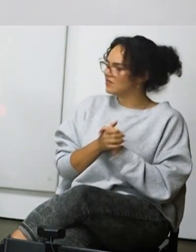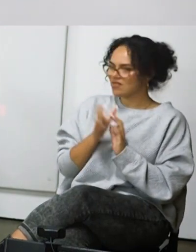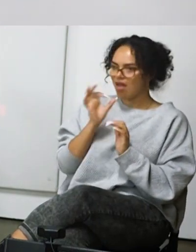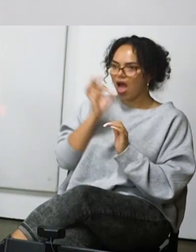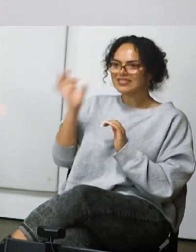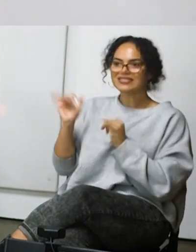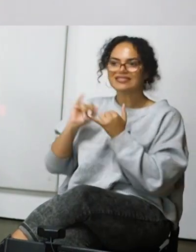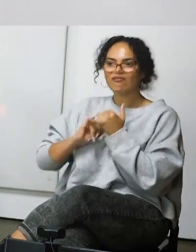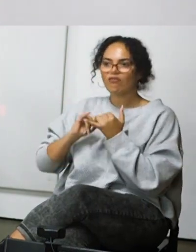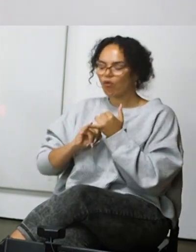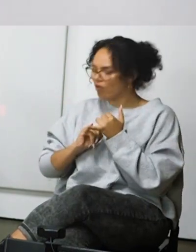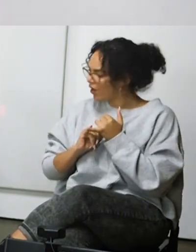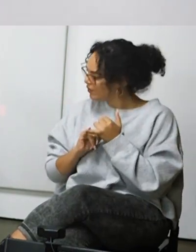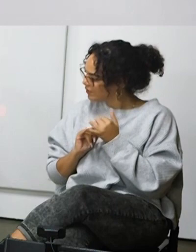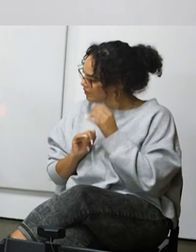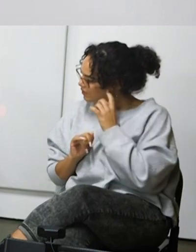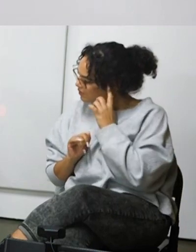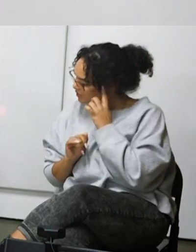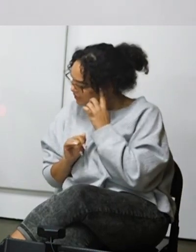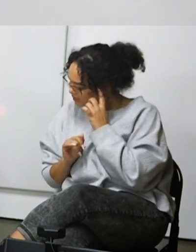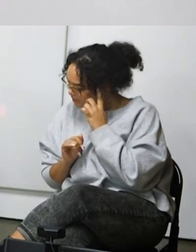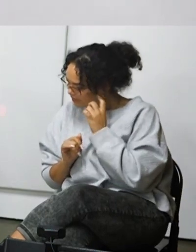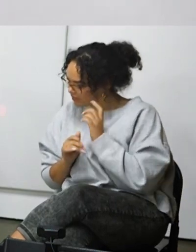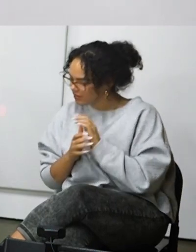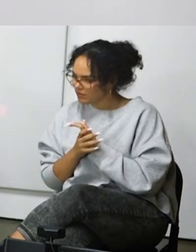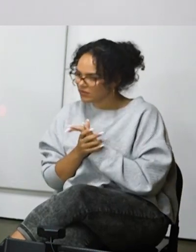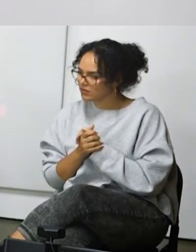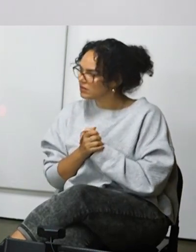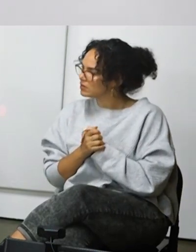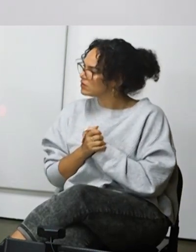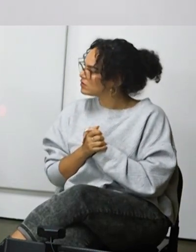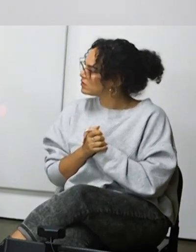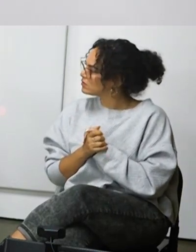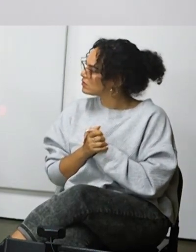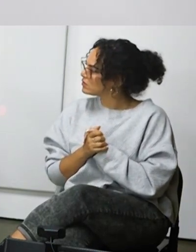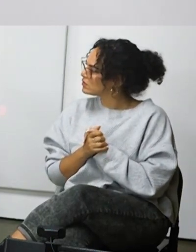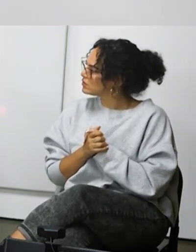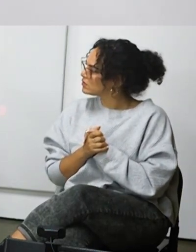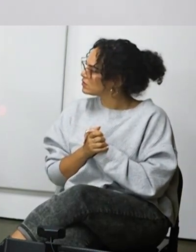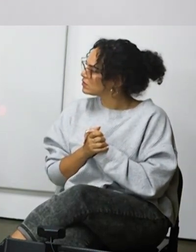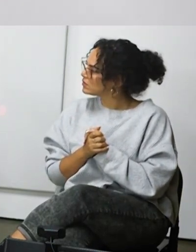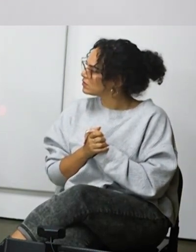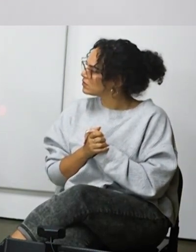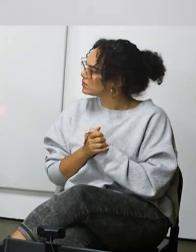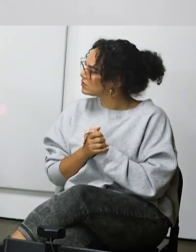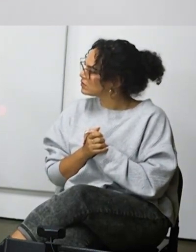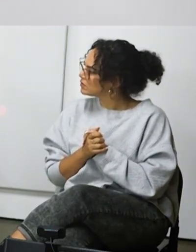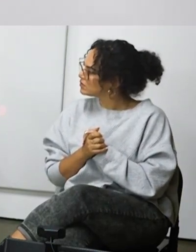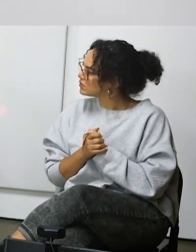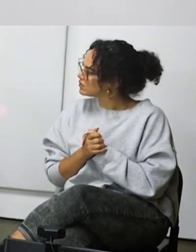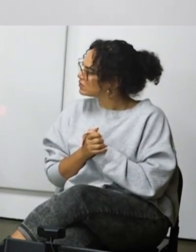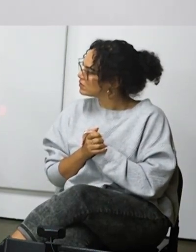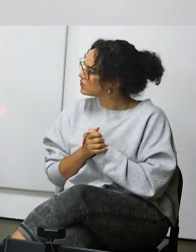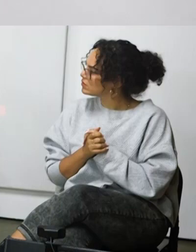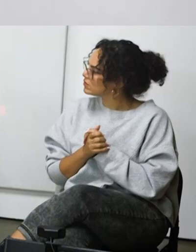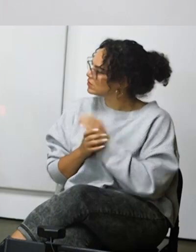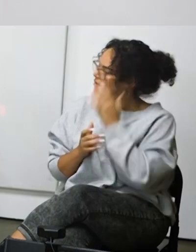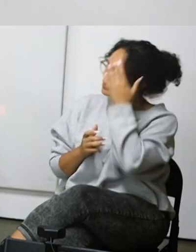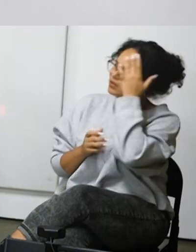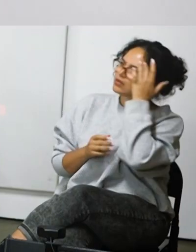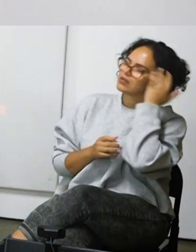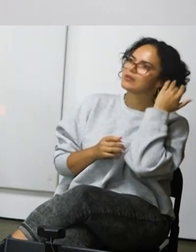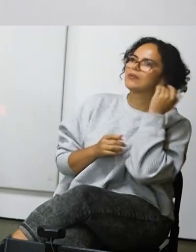okay. So the question is, how to involve disabled people within design processes without making it feel